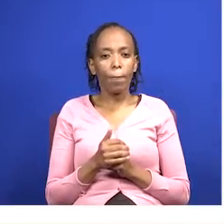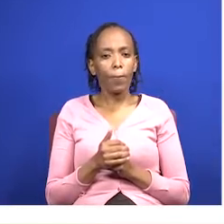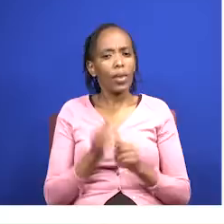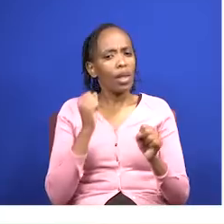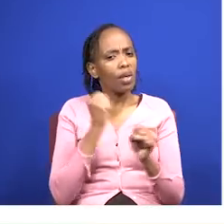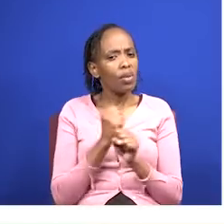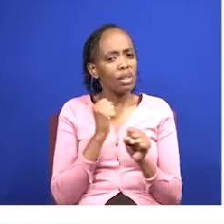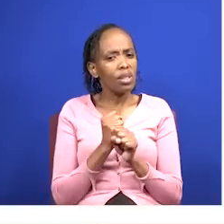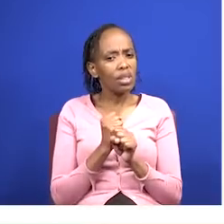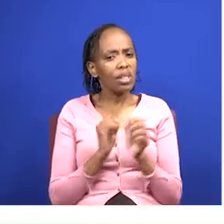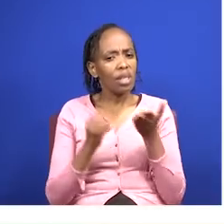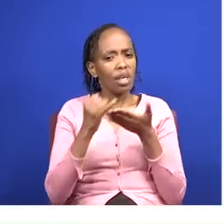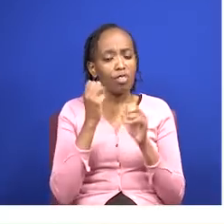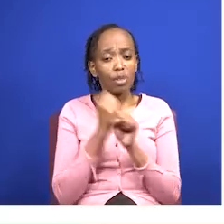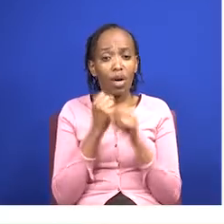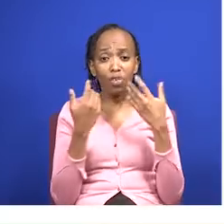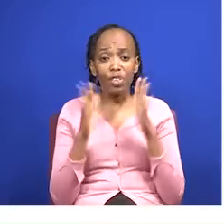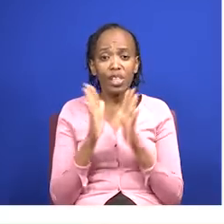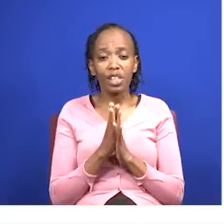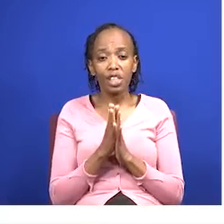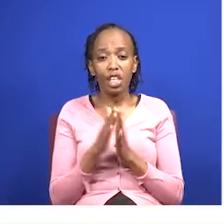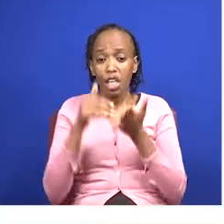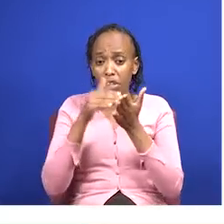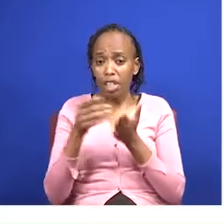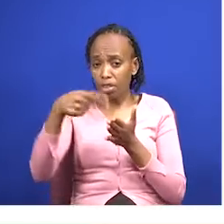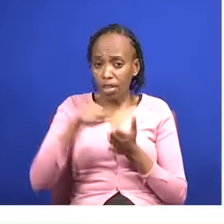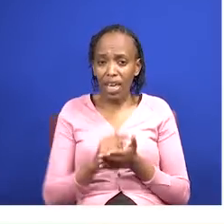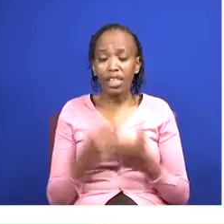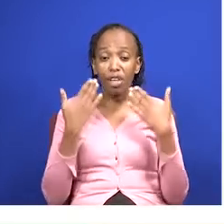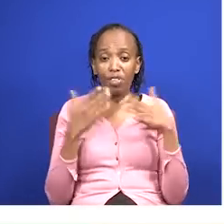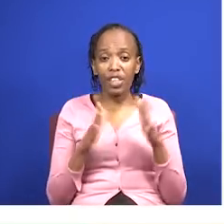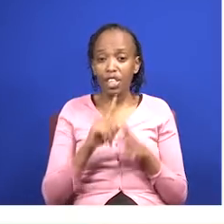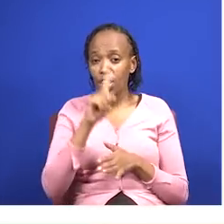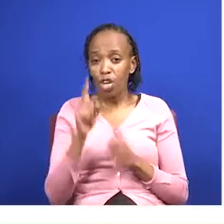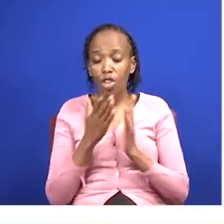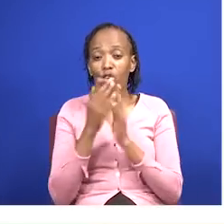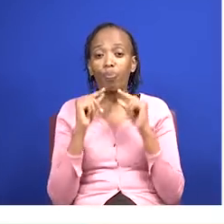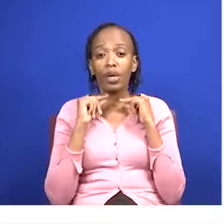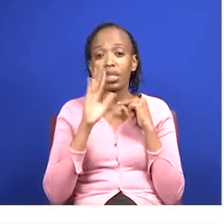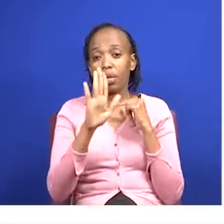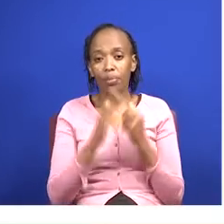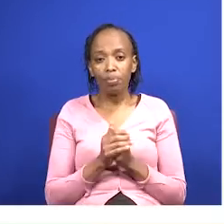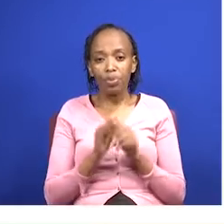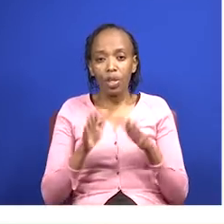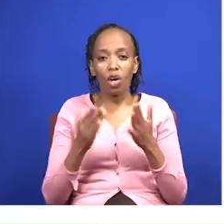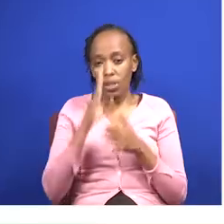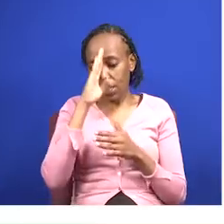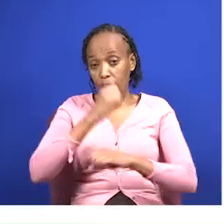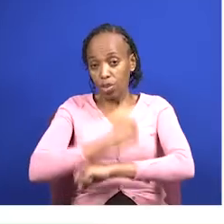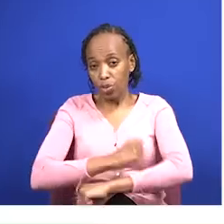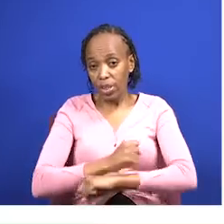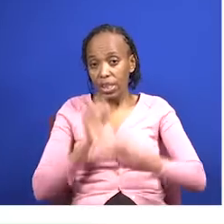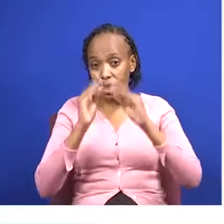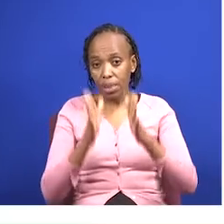Did you do the craft work? Did you send it to us through your pastor? Or